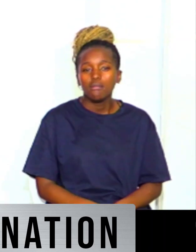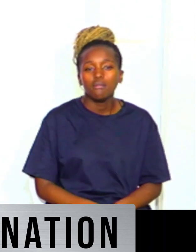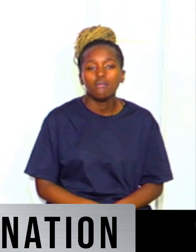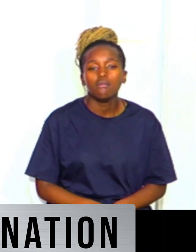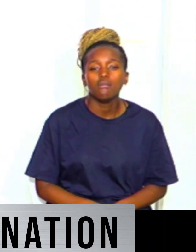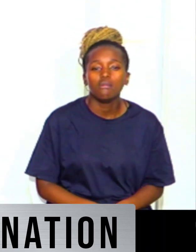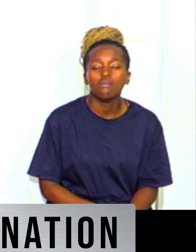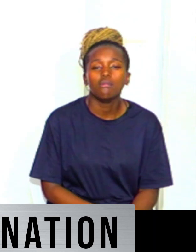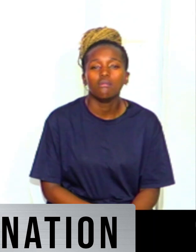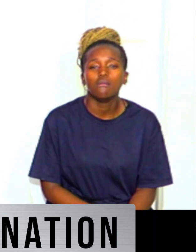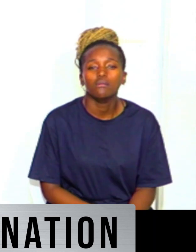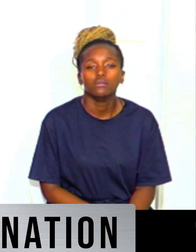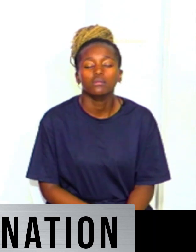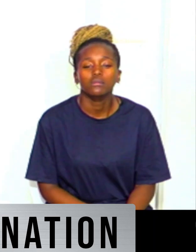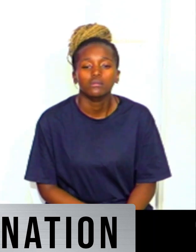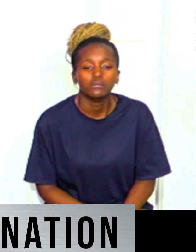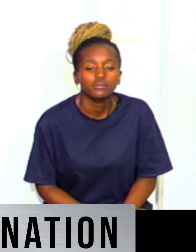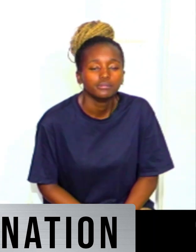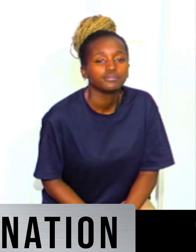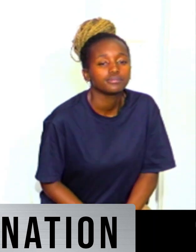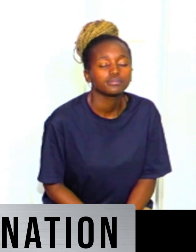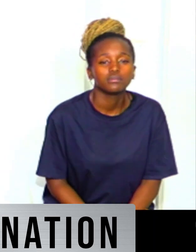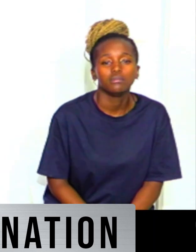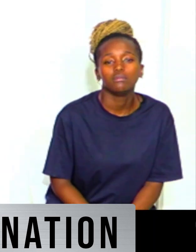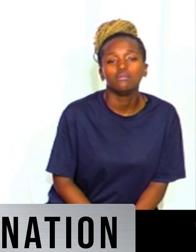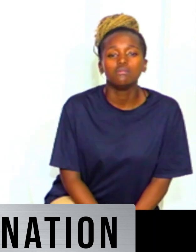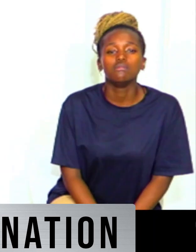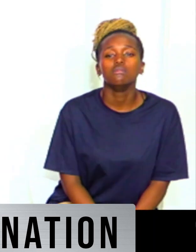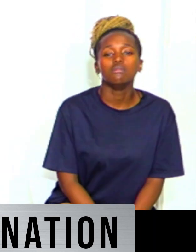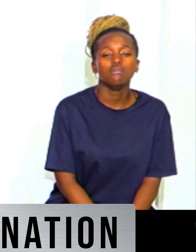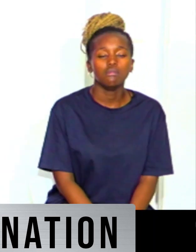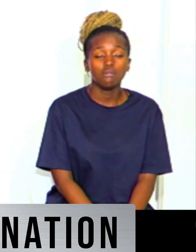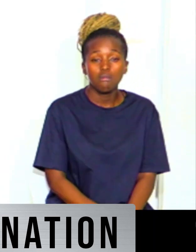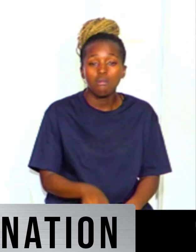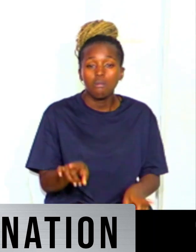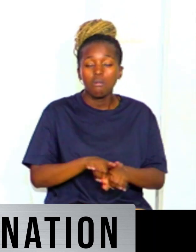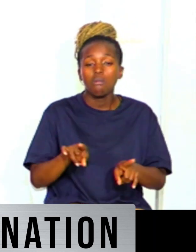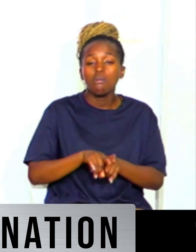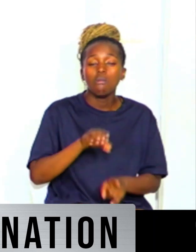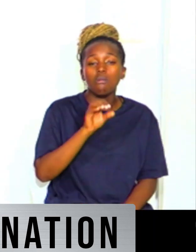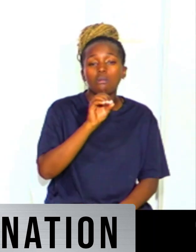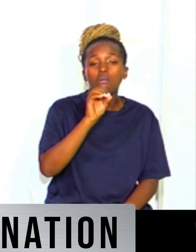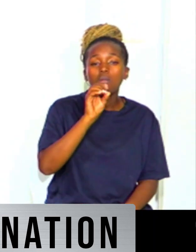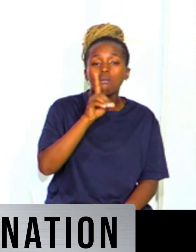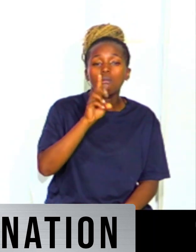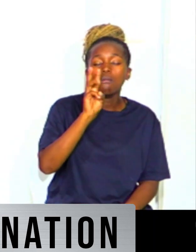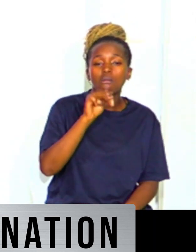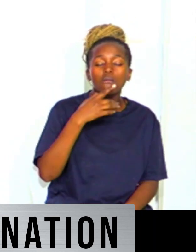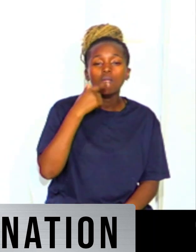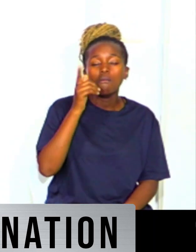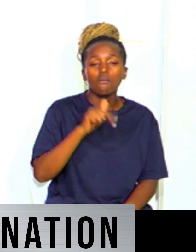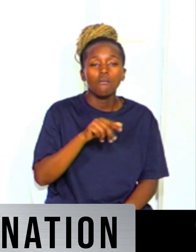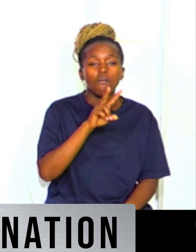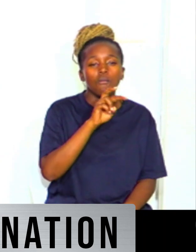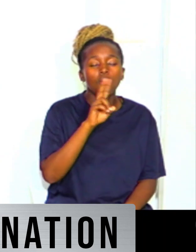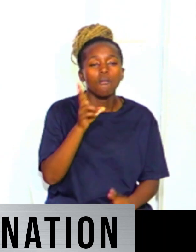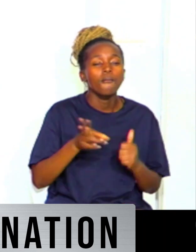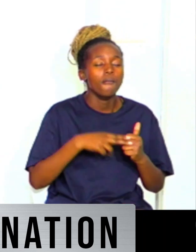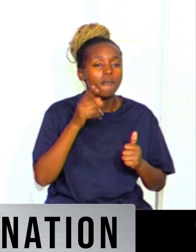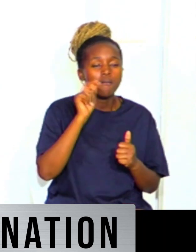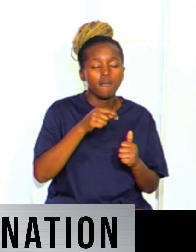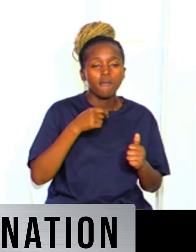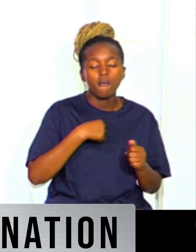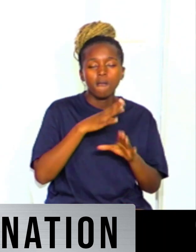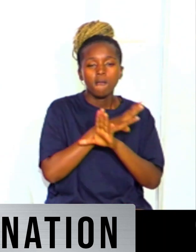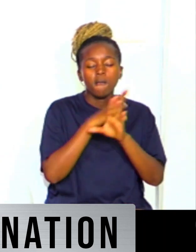happen. Last week I told you that ODM walisema that 2027 watakuwa na nini kwa ballot. That was Gladys